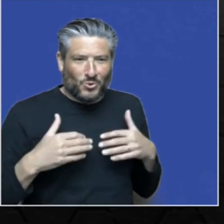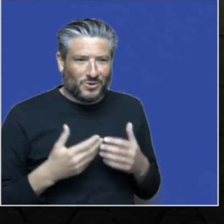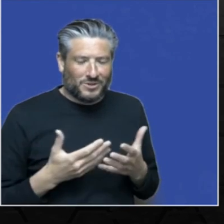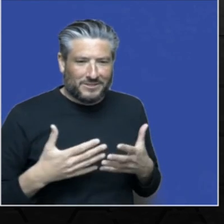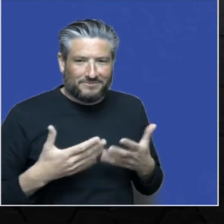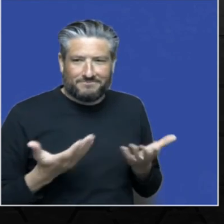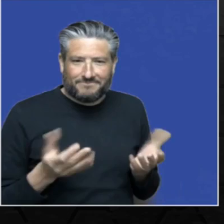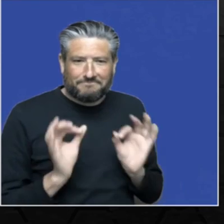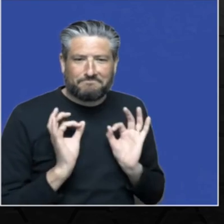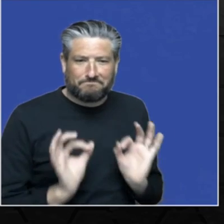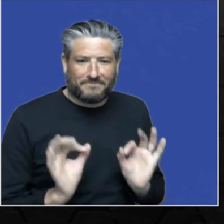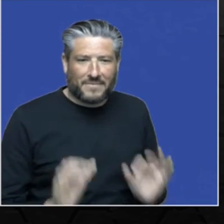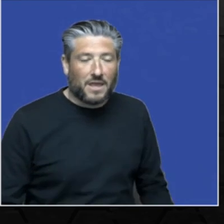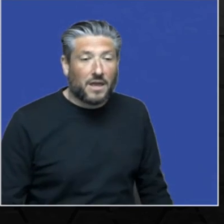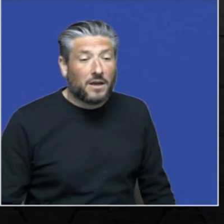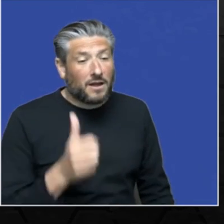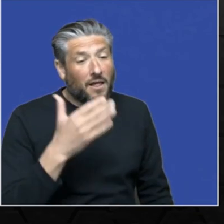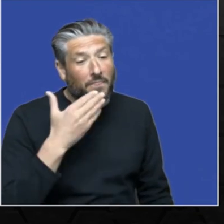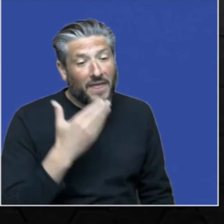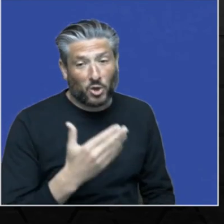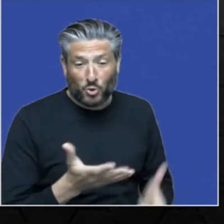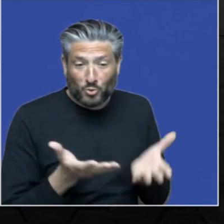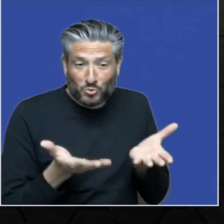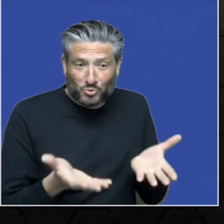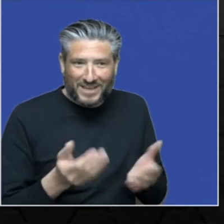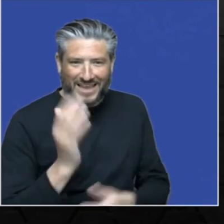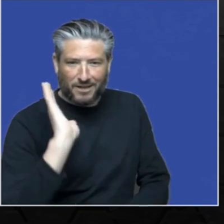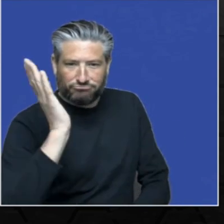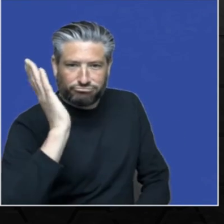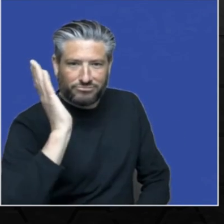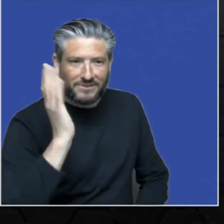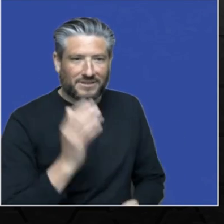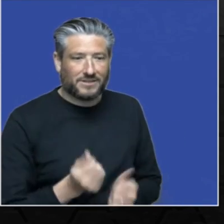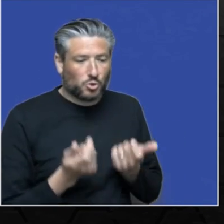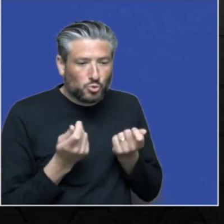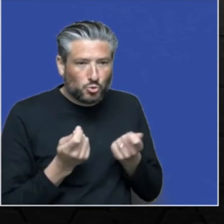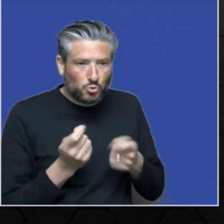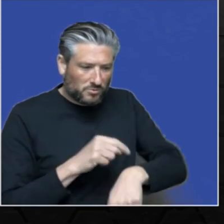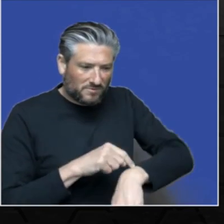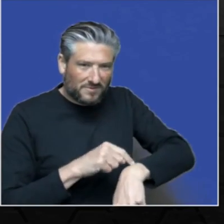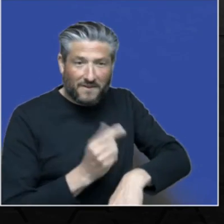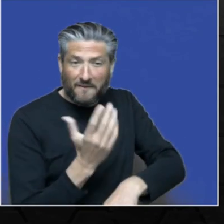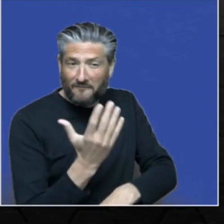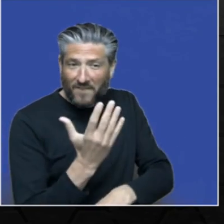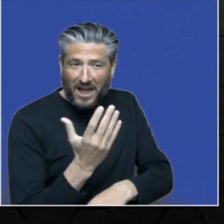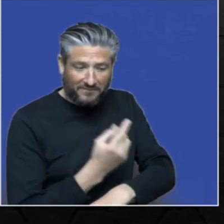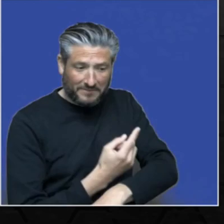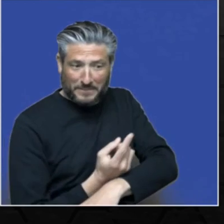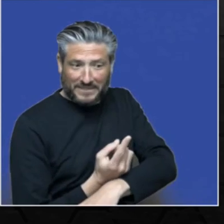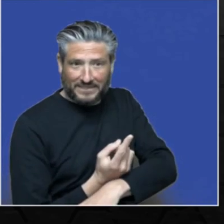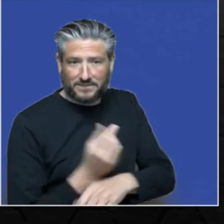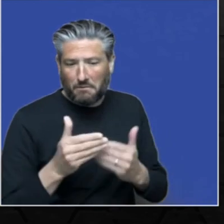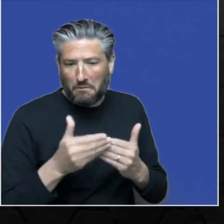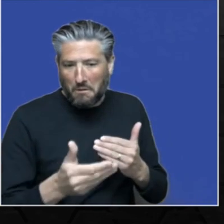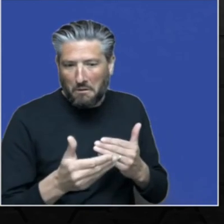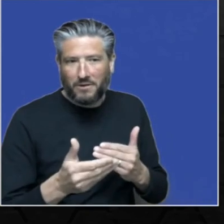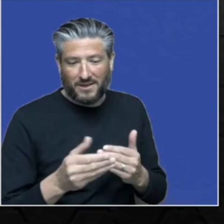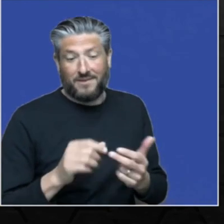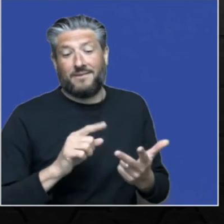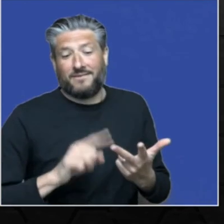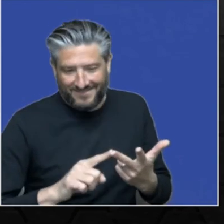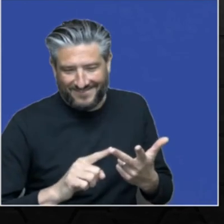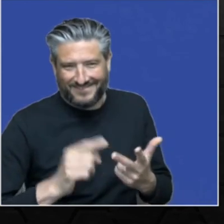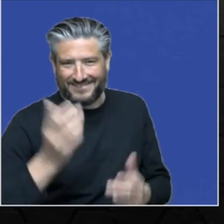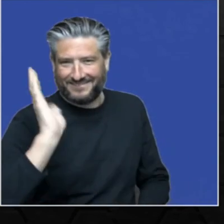thanks a lot for joining this particular session. We'll be starting with our next session in just 5 minutes. And Christina, I want to thank you again. Thanks a lot Thank you for very much. sharing,